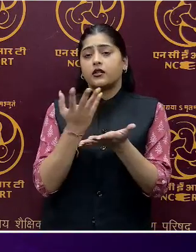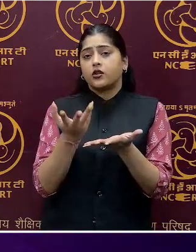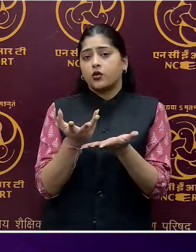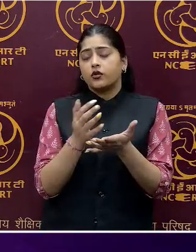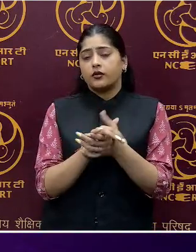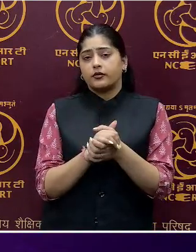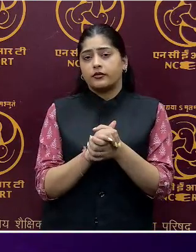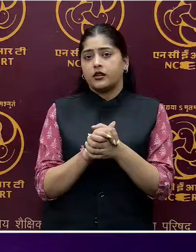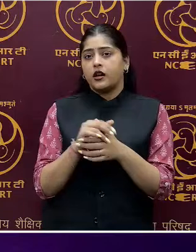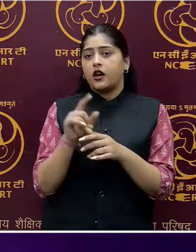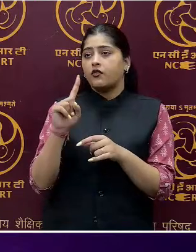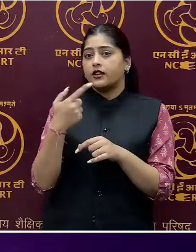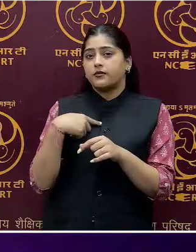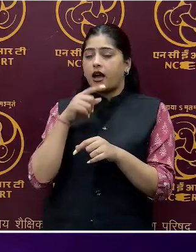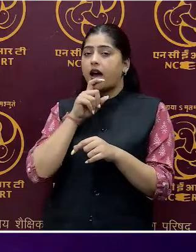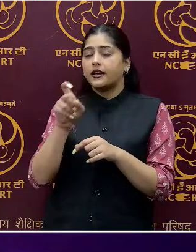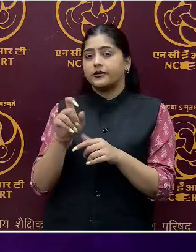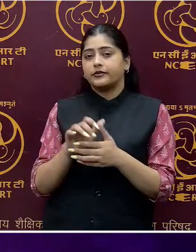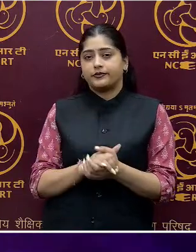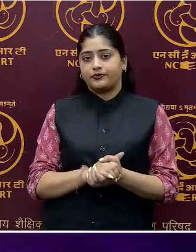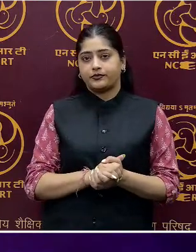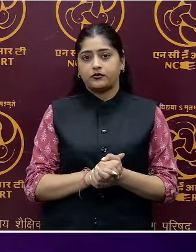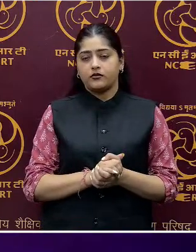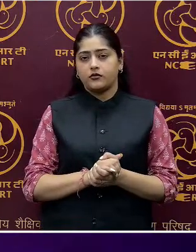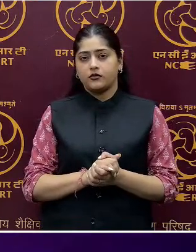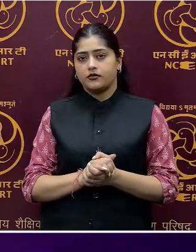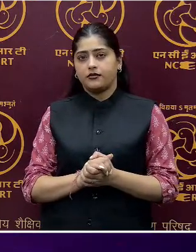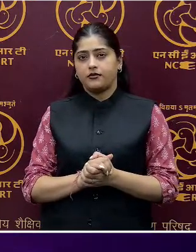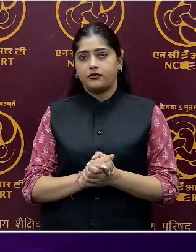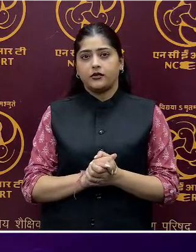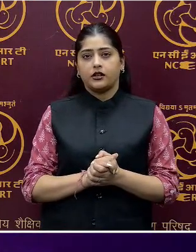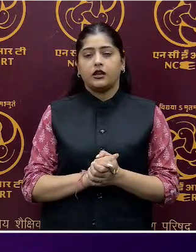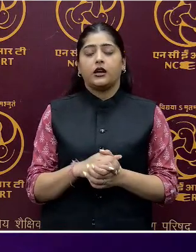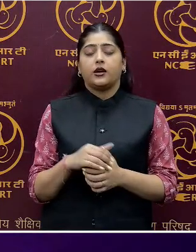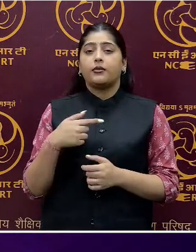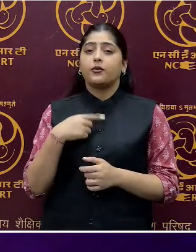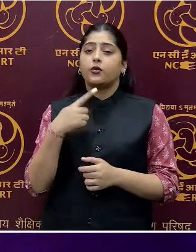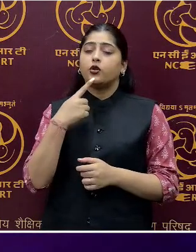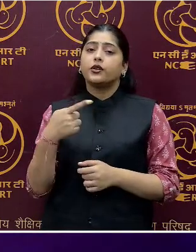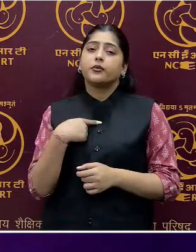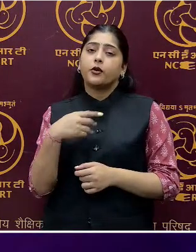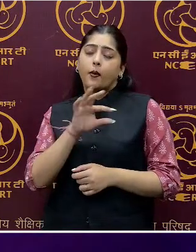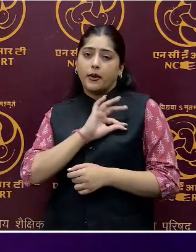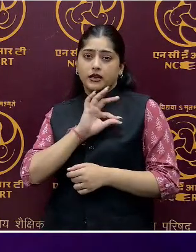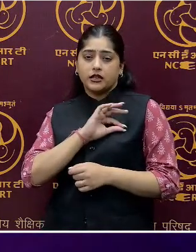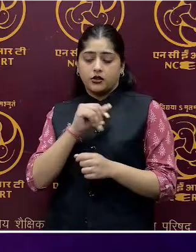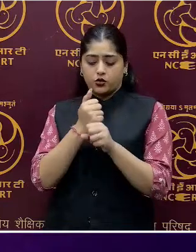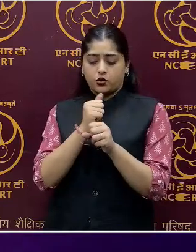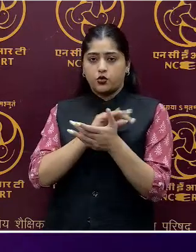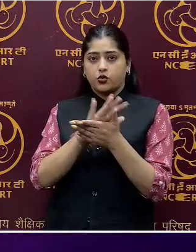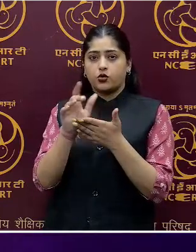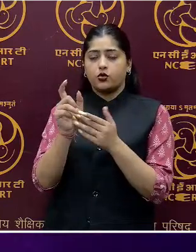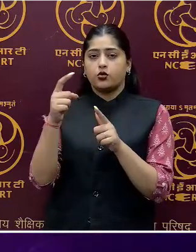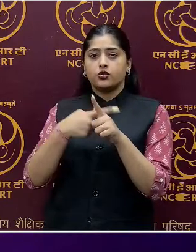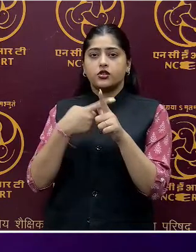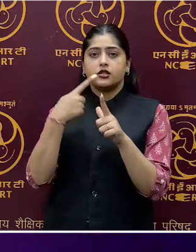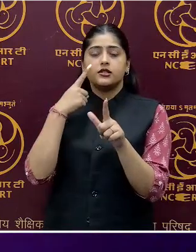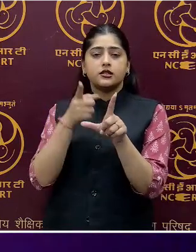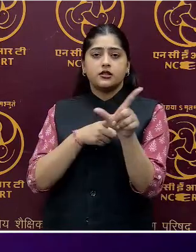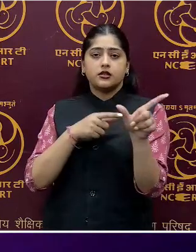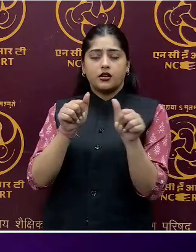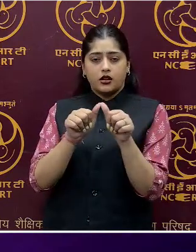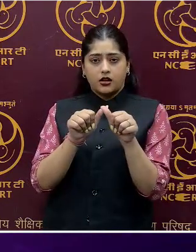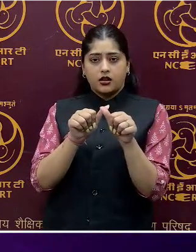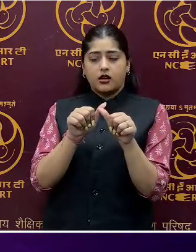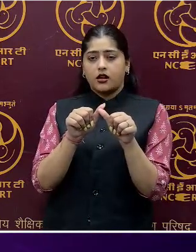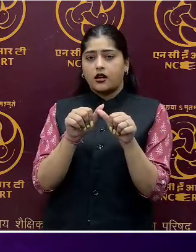with ma'am and I. So I'm just saying that I like to eat gujia. One more